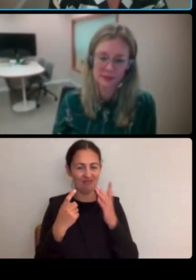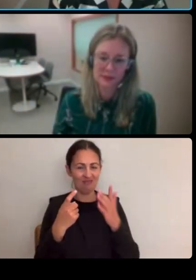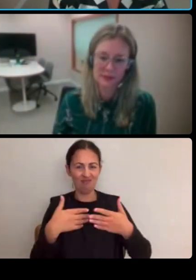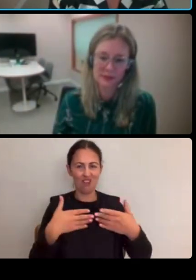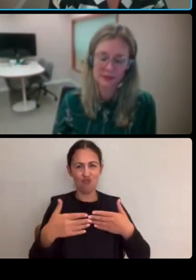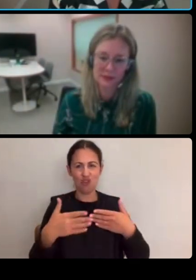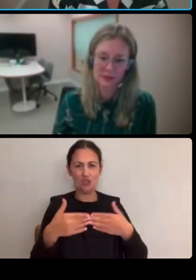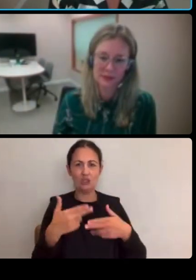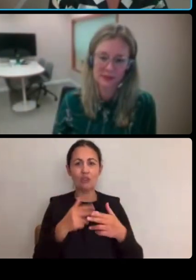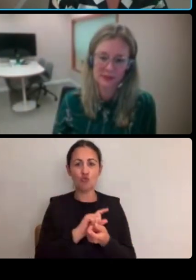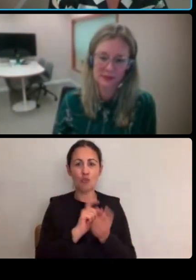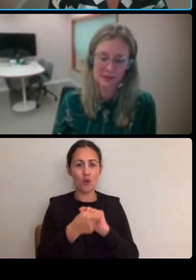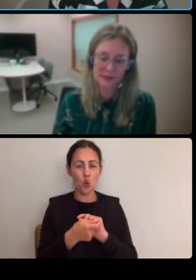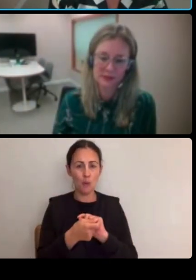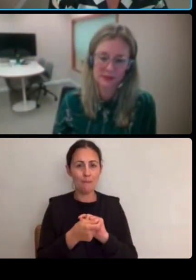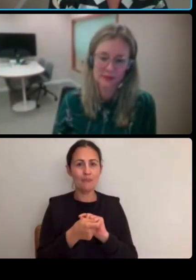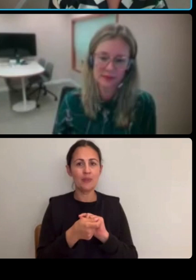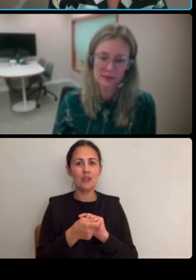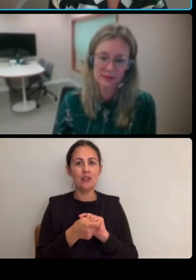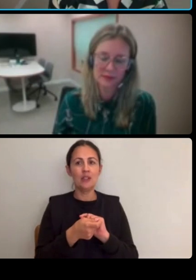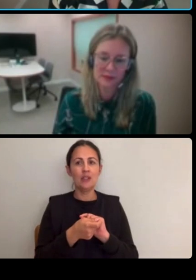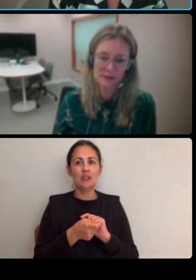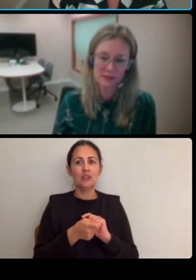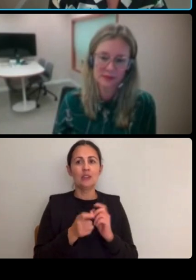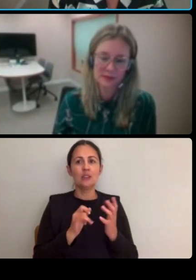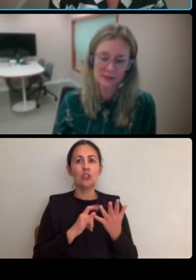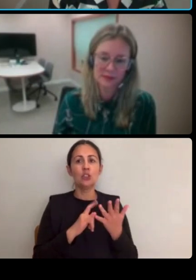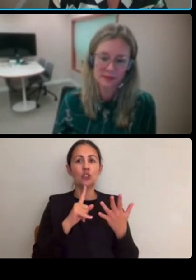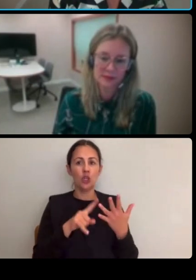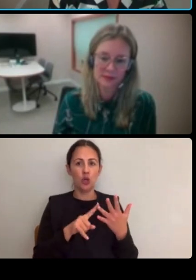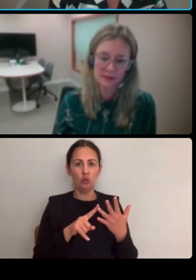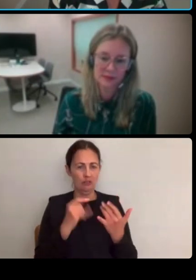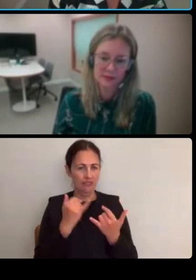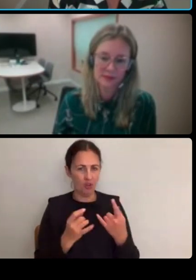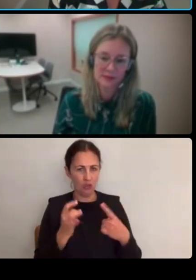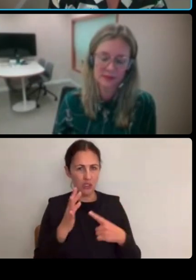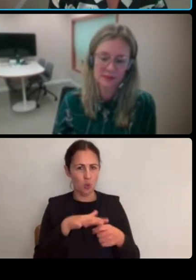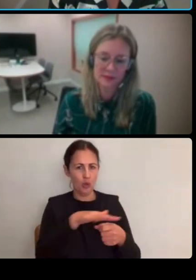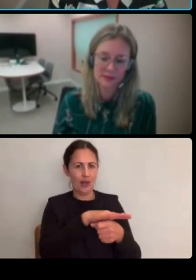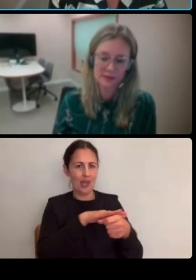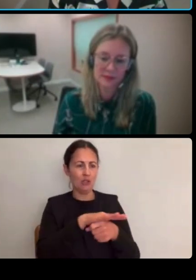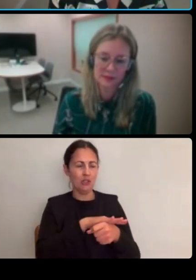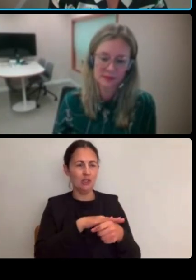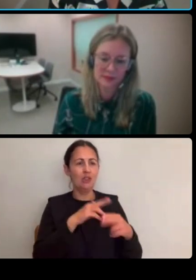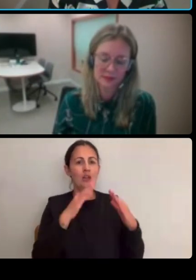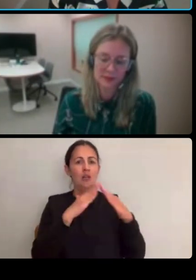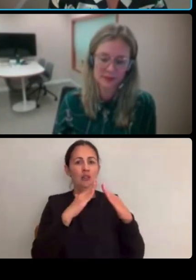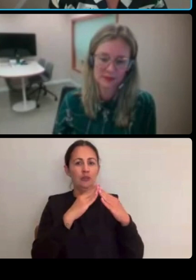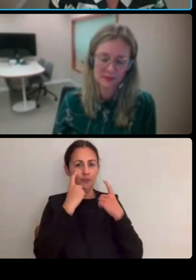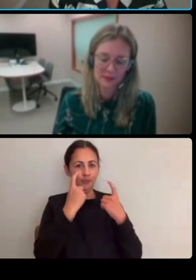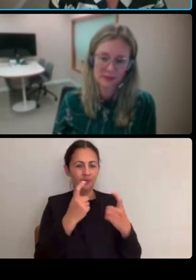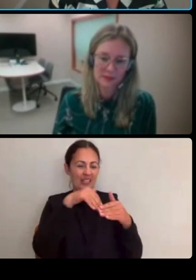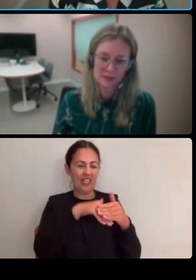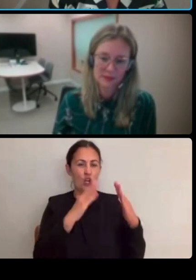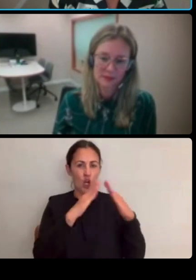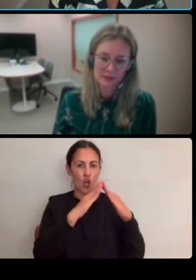arrangements and reforms, and so which is a very important area that I